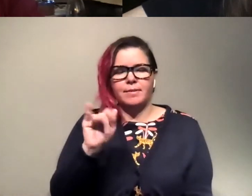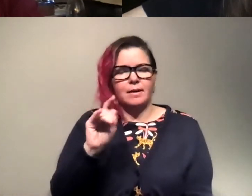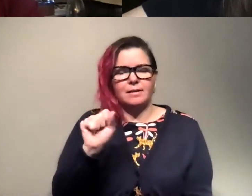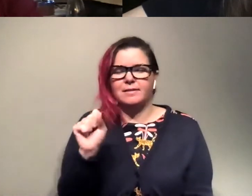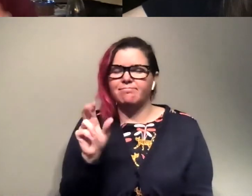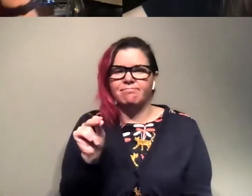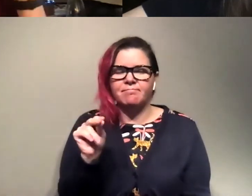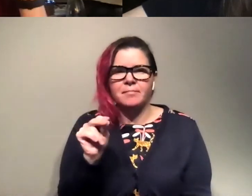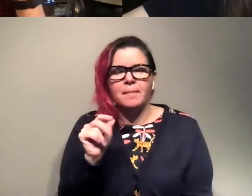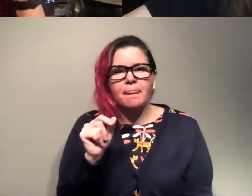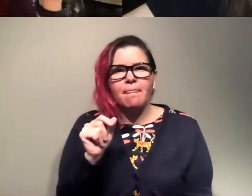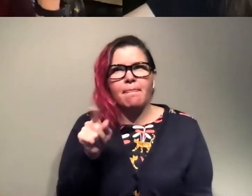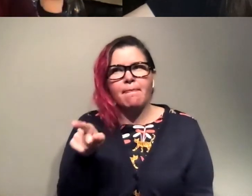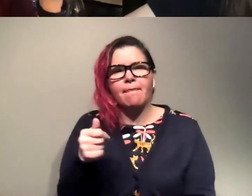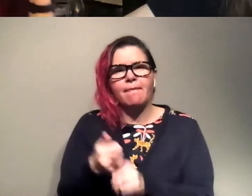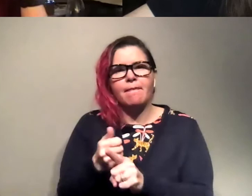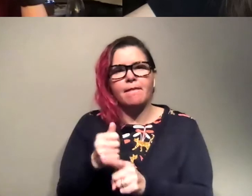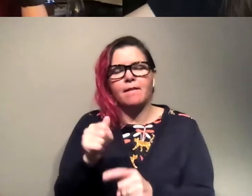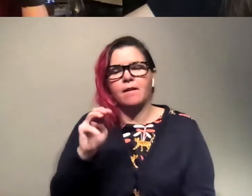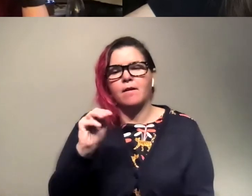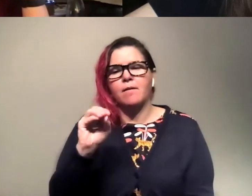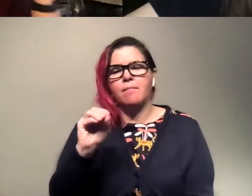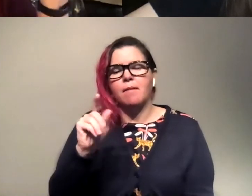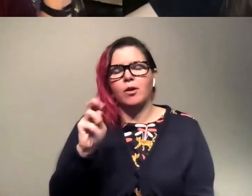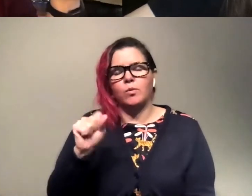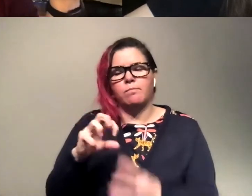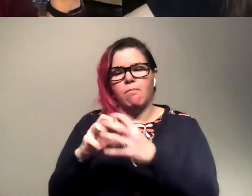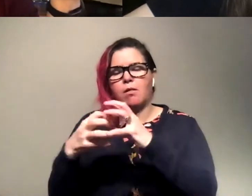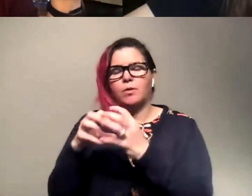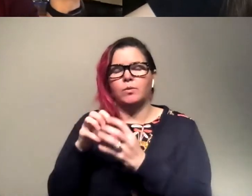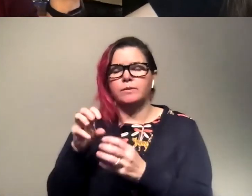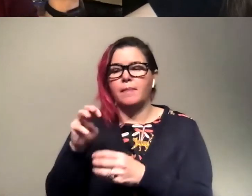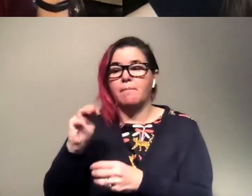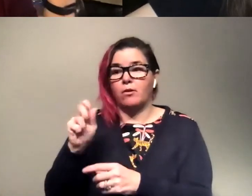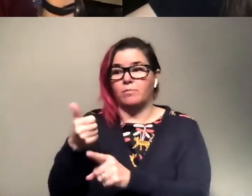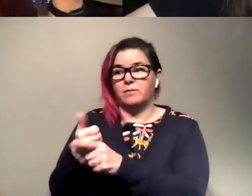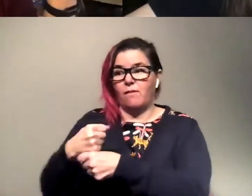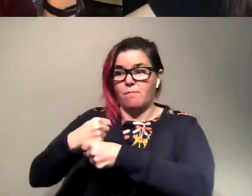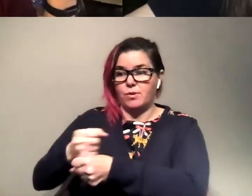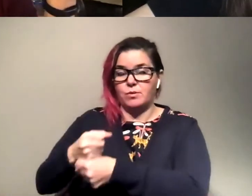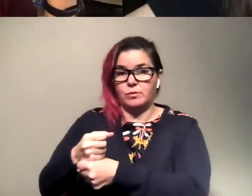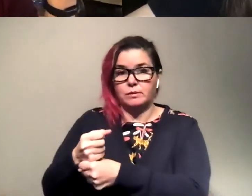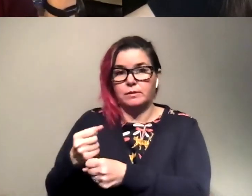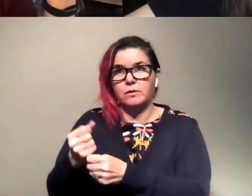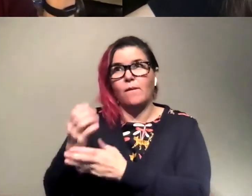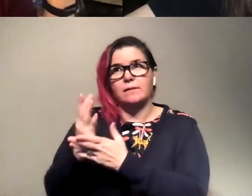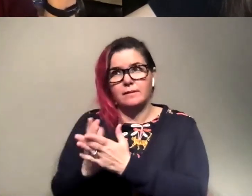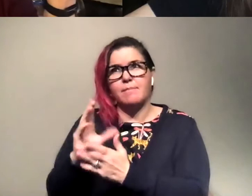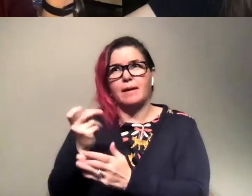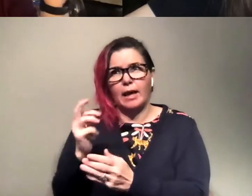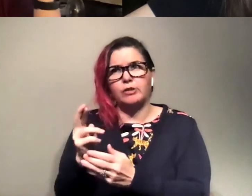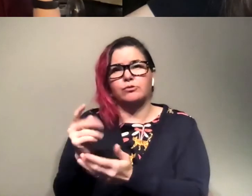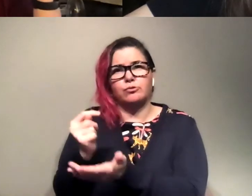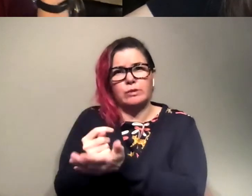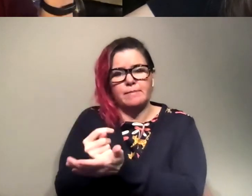They're molecules that microbes produce. So there actually are some cancer treatments that come